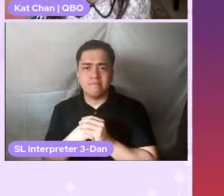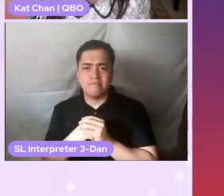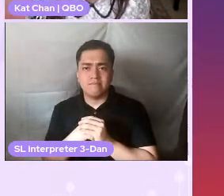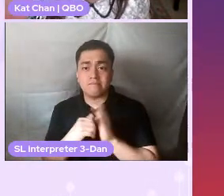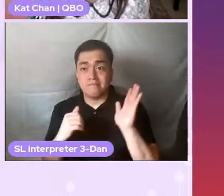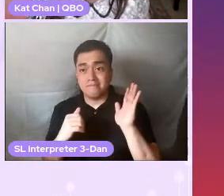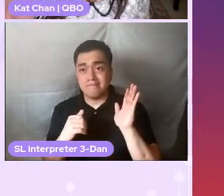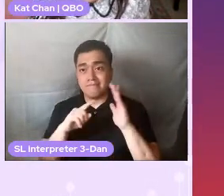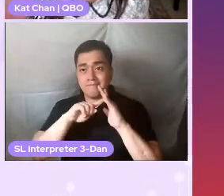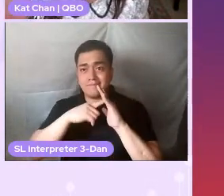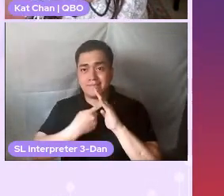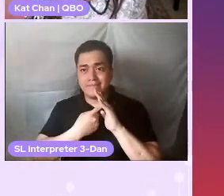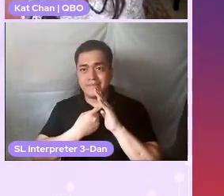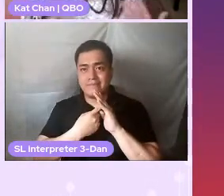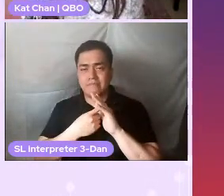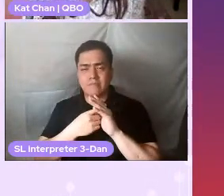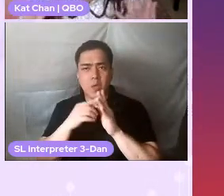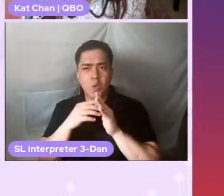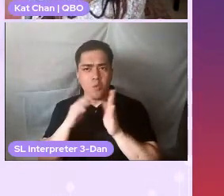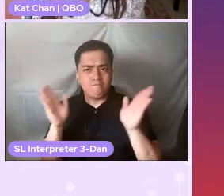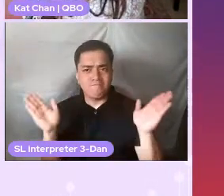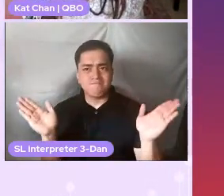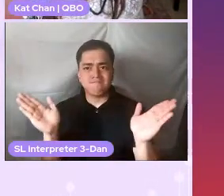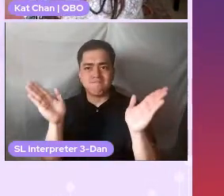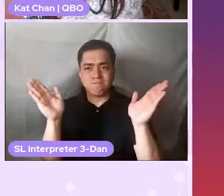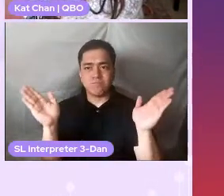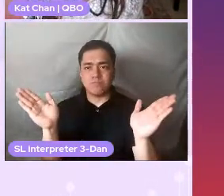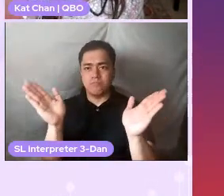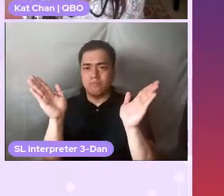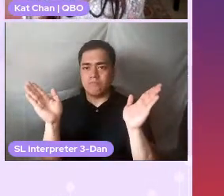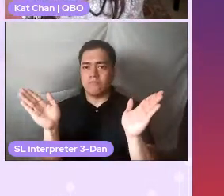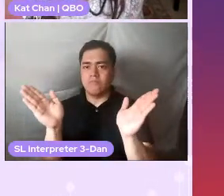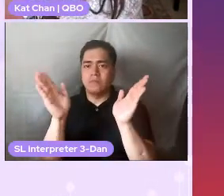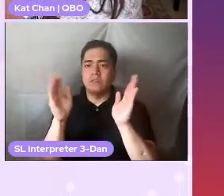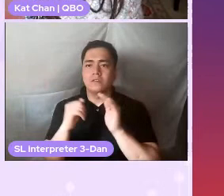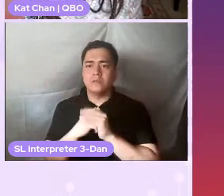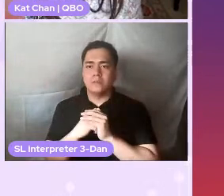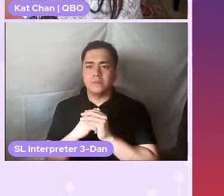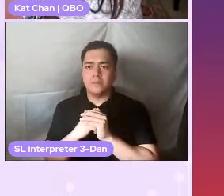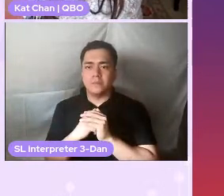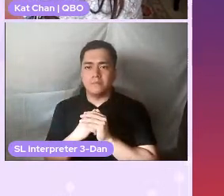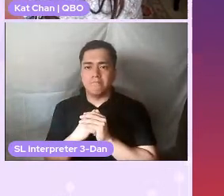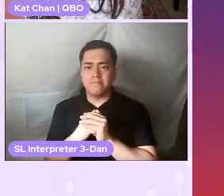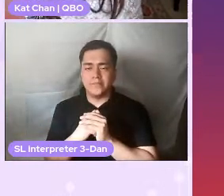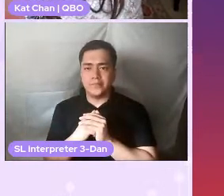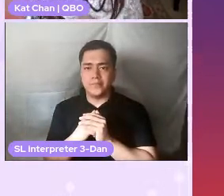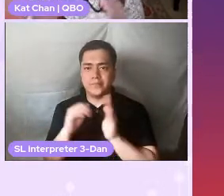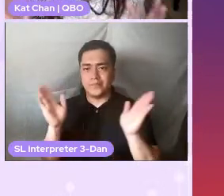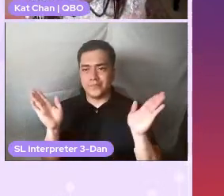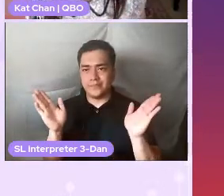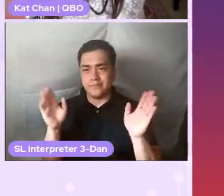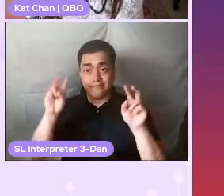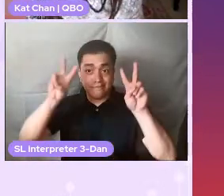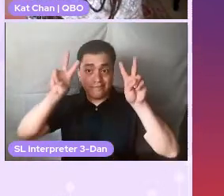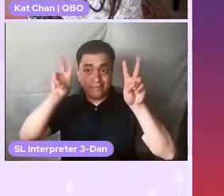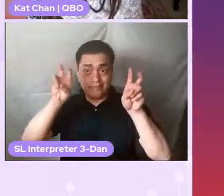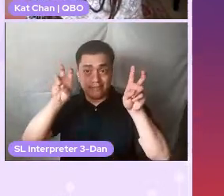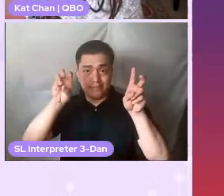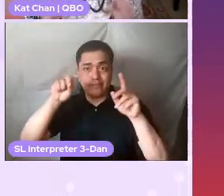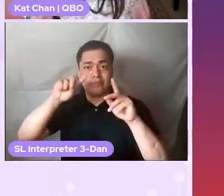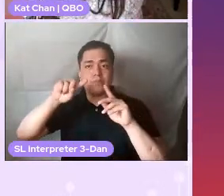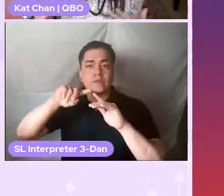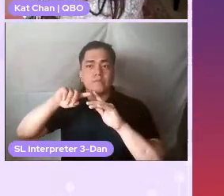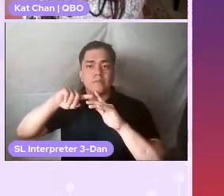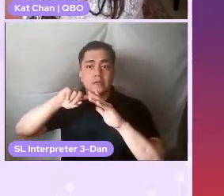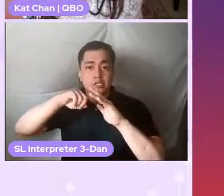that's part of what motivated me and what I am encouraging all of you to kind of join Startup Pinay. So Startup Pinay is really a community of